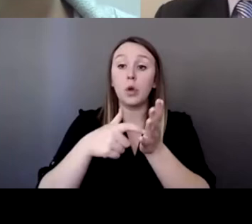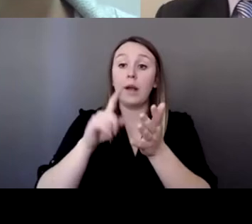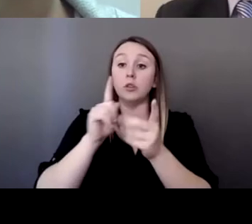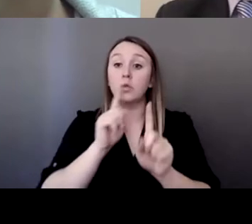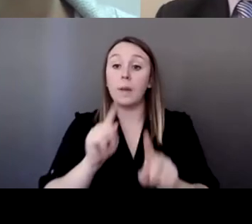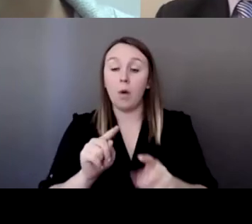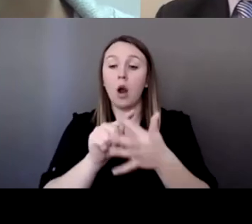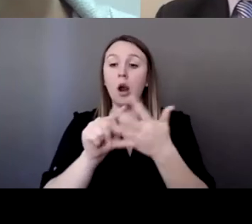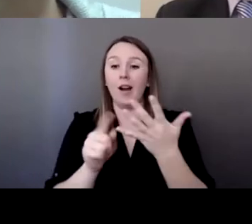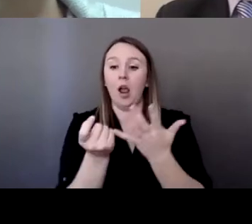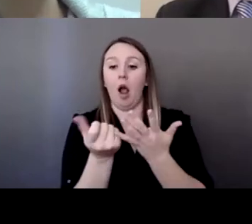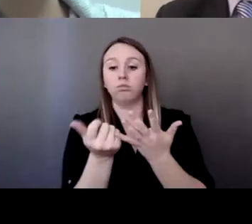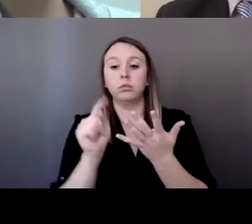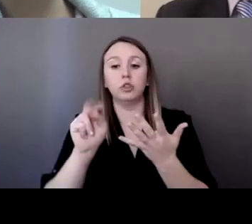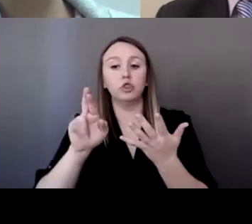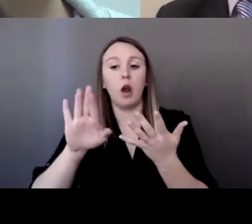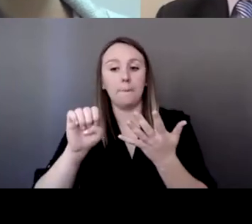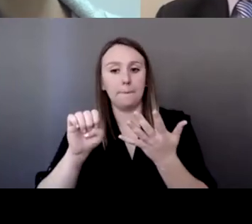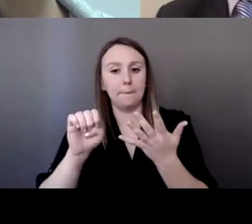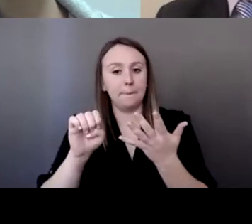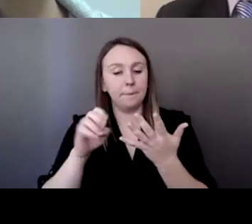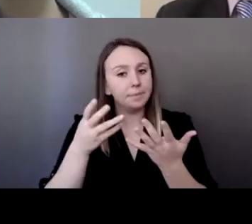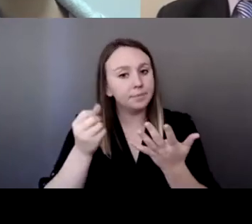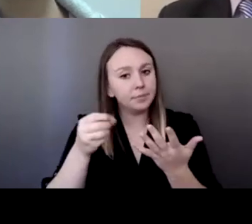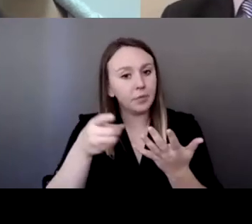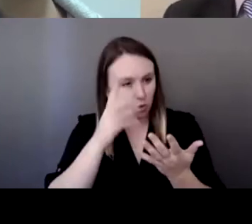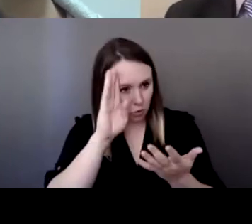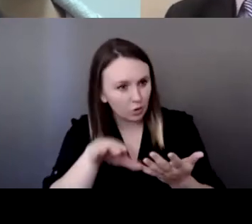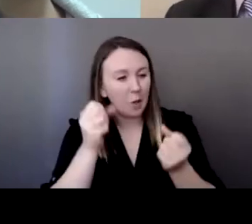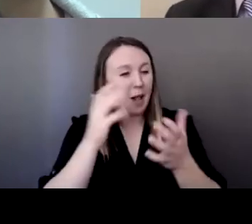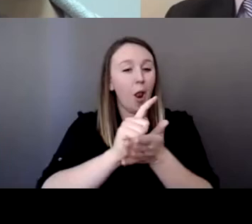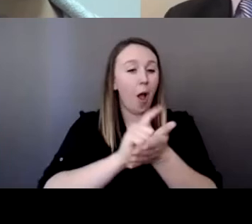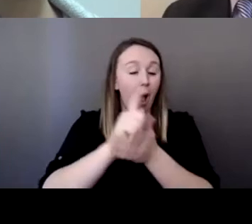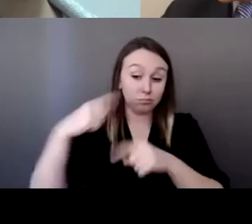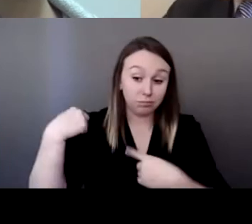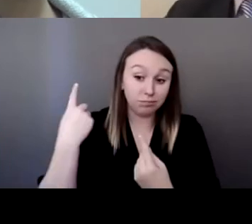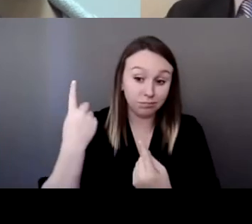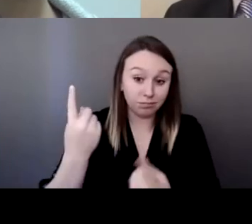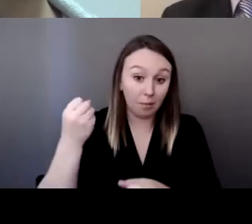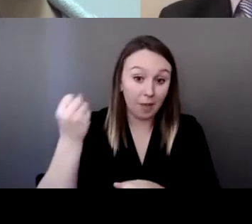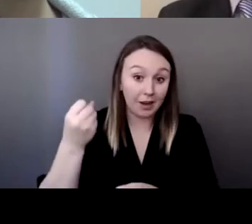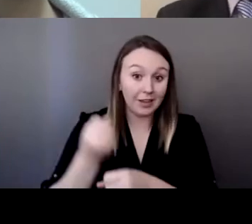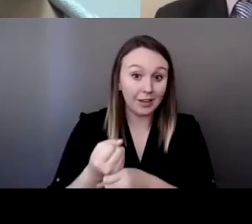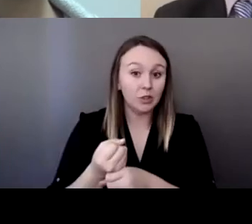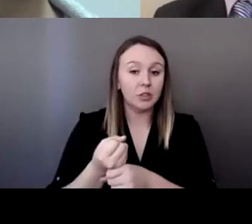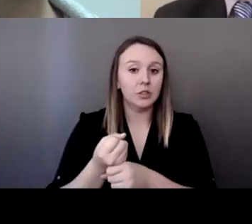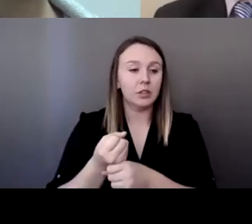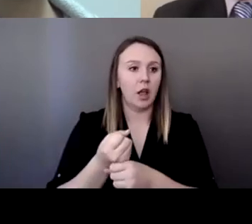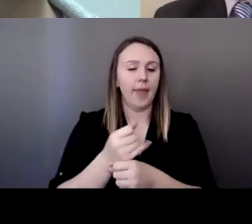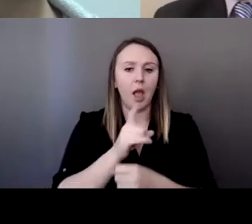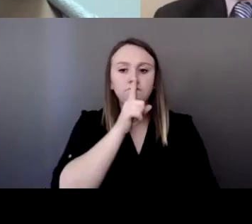all have experienced much of this legislation that's happened over the years, failed to mention tribes,